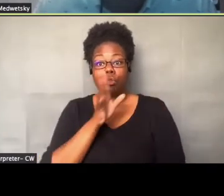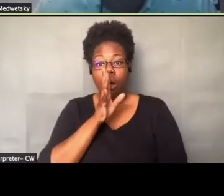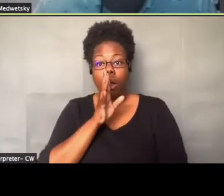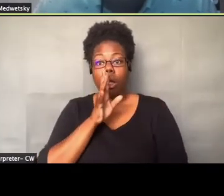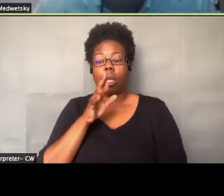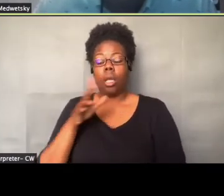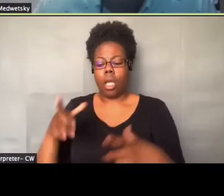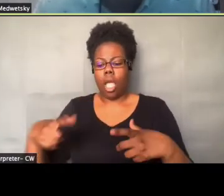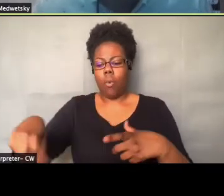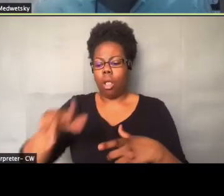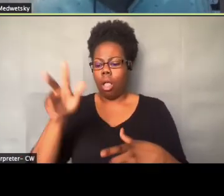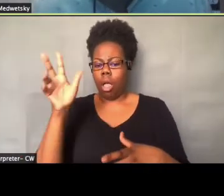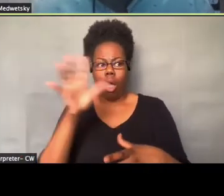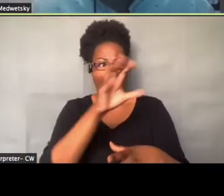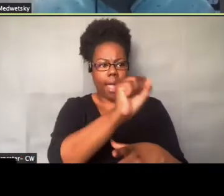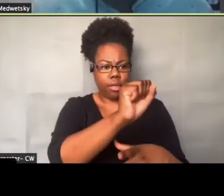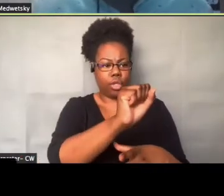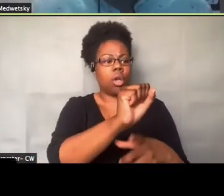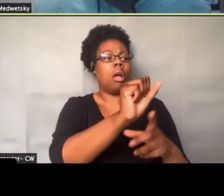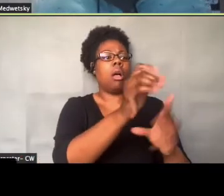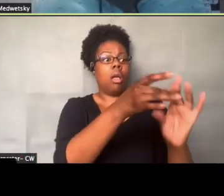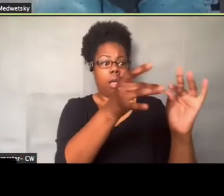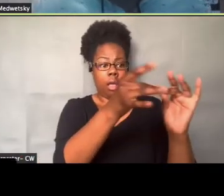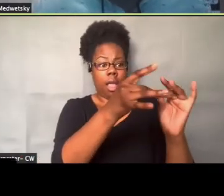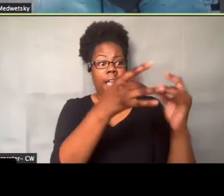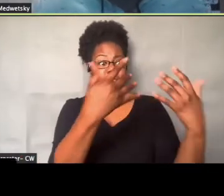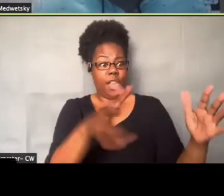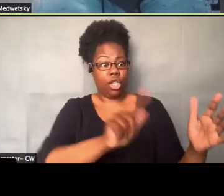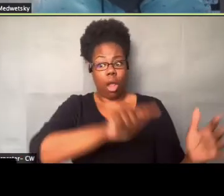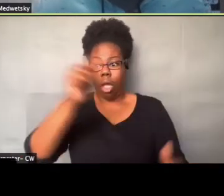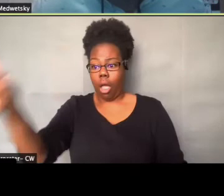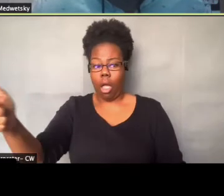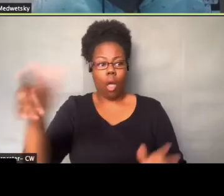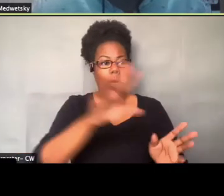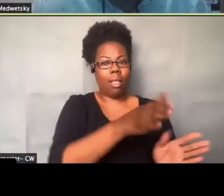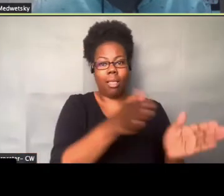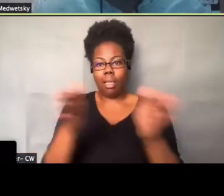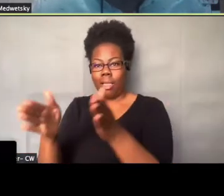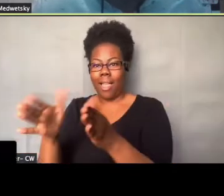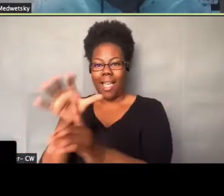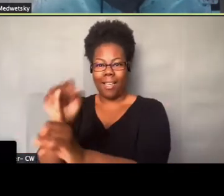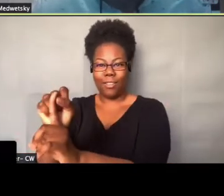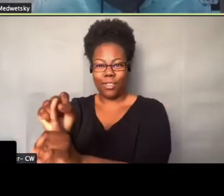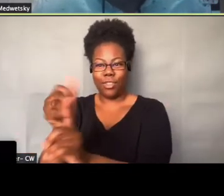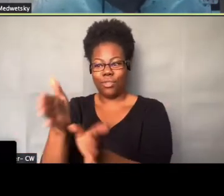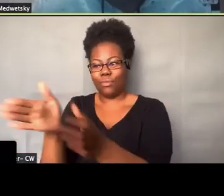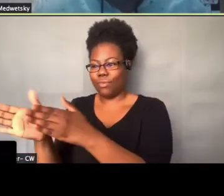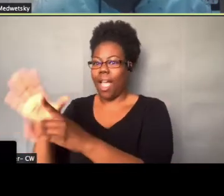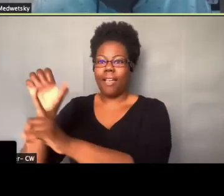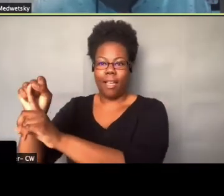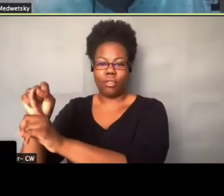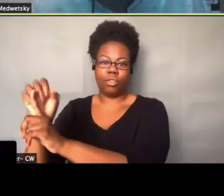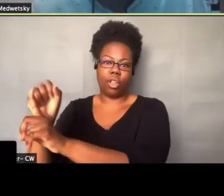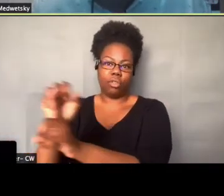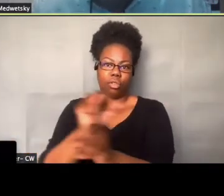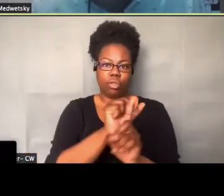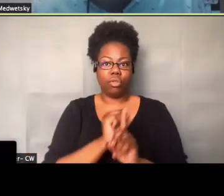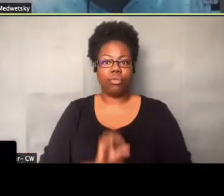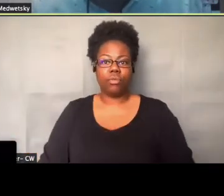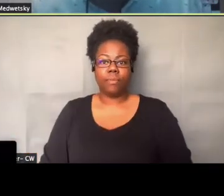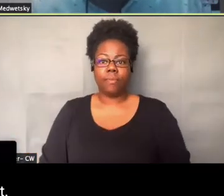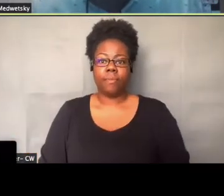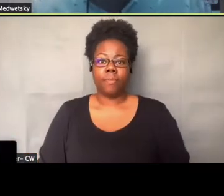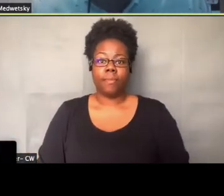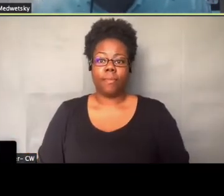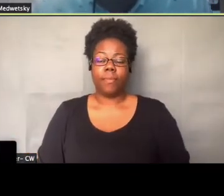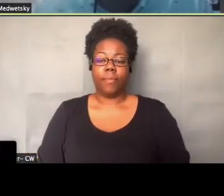another. So, somebody on a different microphone being picked up better, so it switches to that. Another talker begins, and